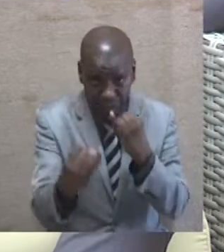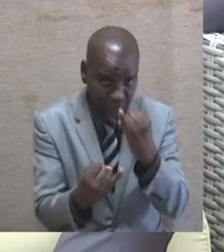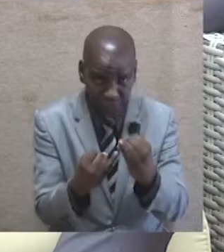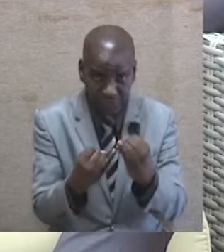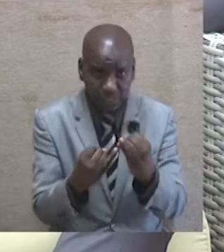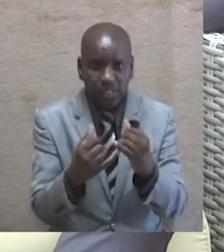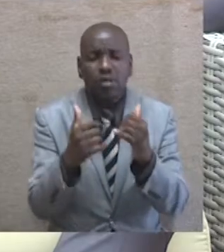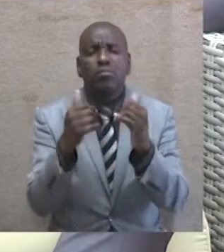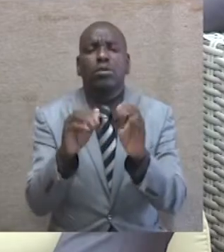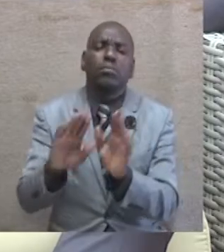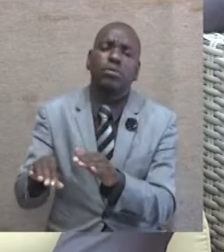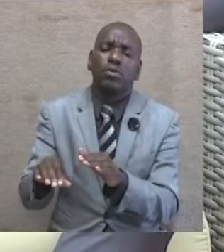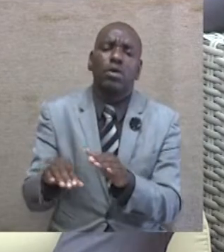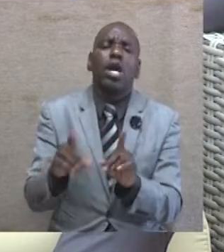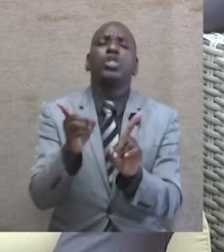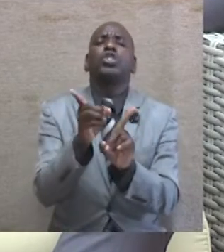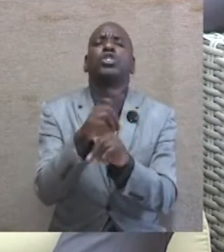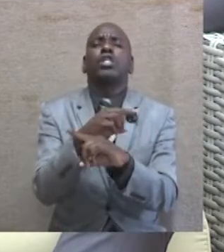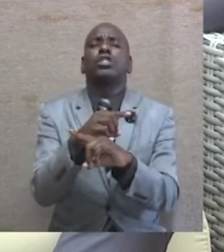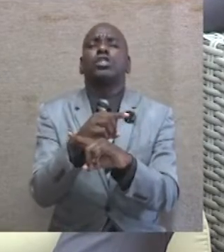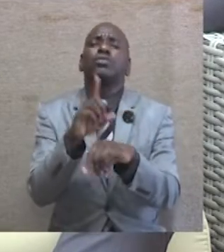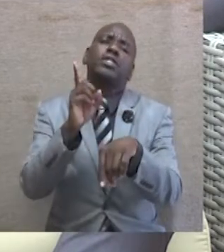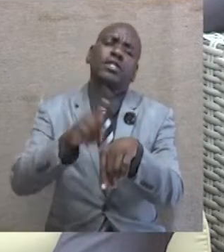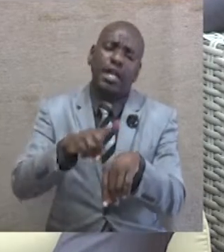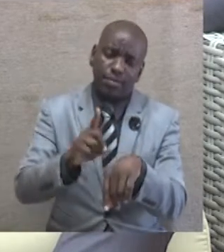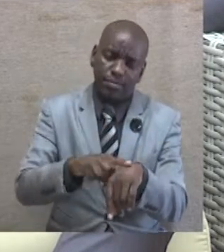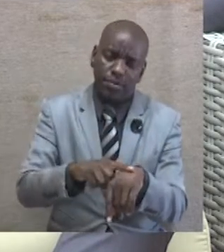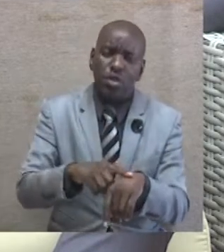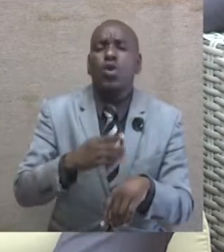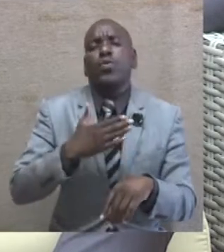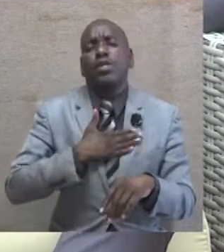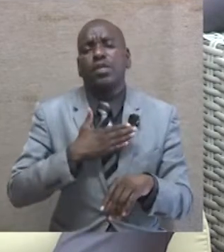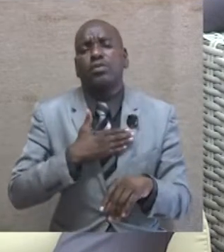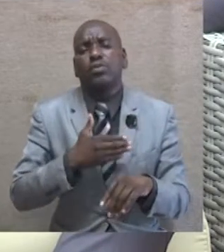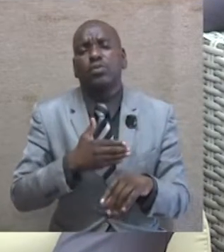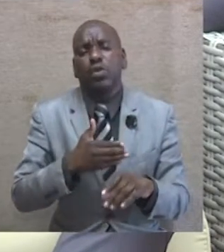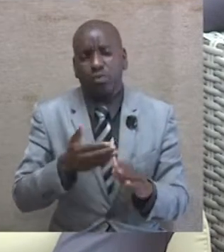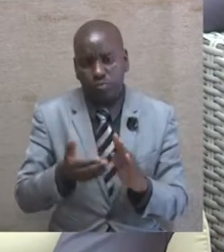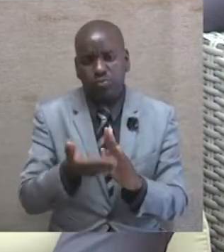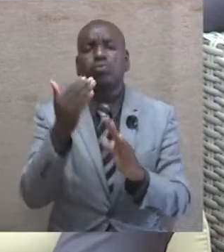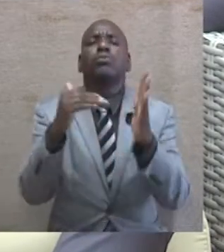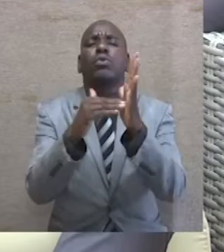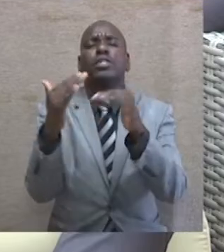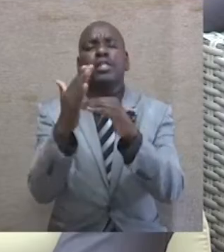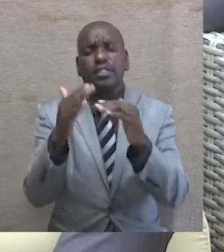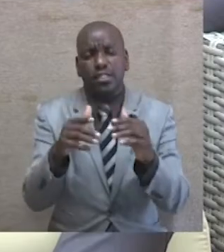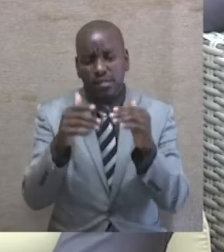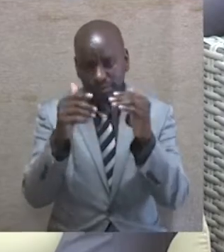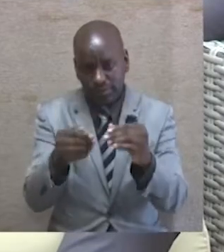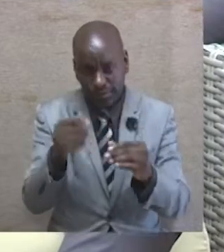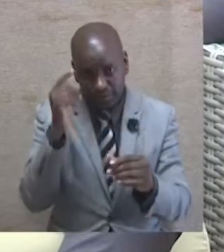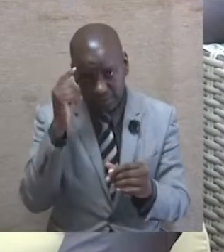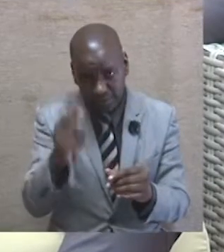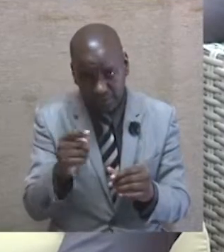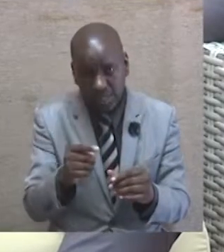it doesn't lie dormant, but it changes with time. So we also need to develop our content, and